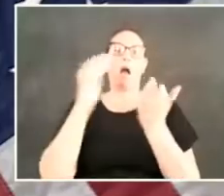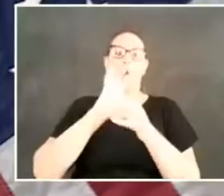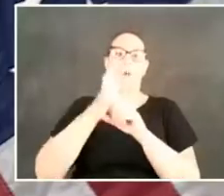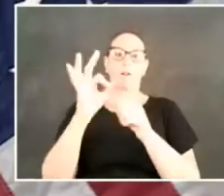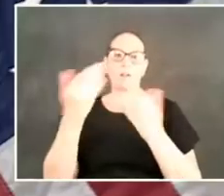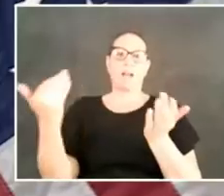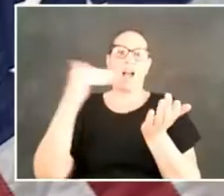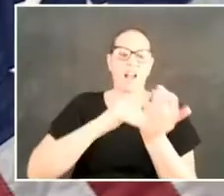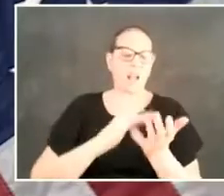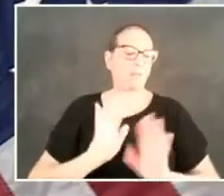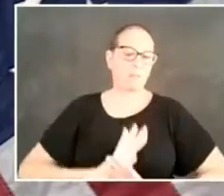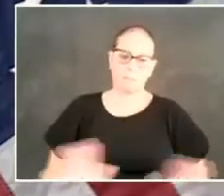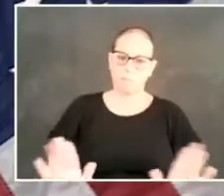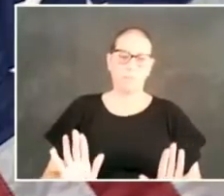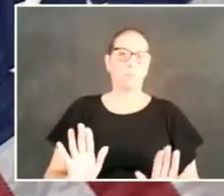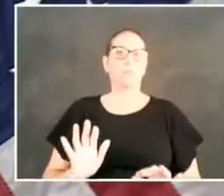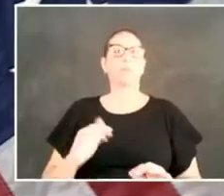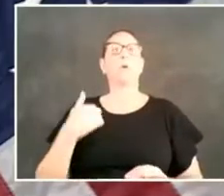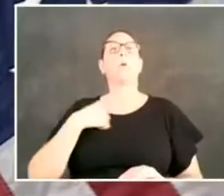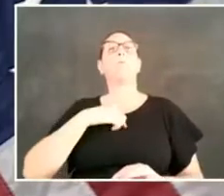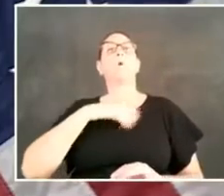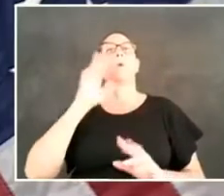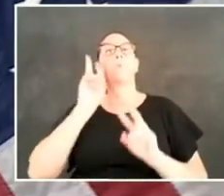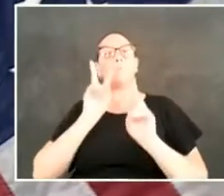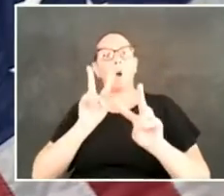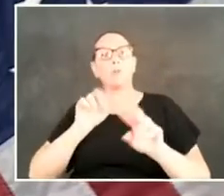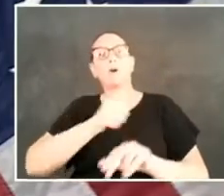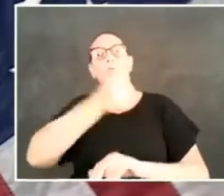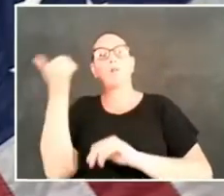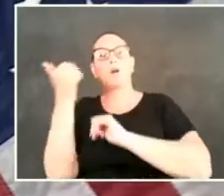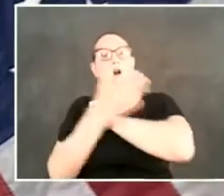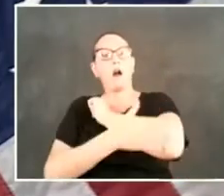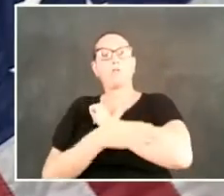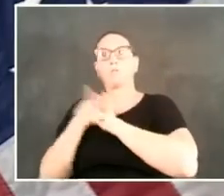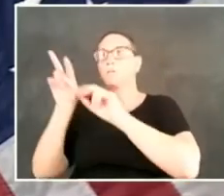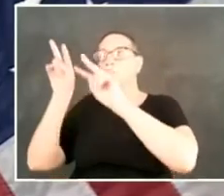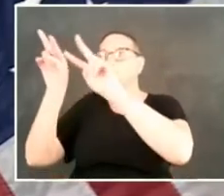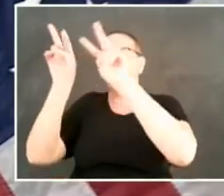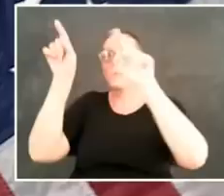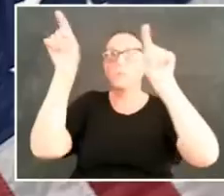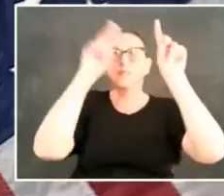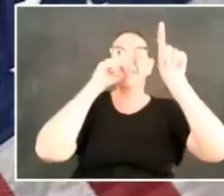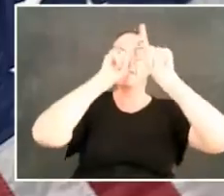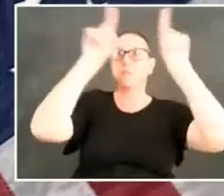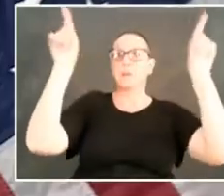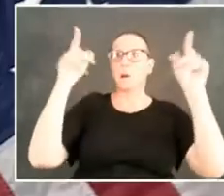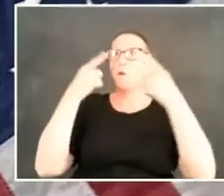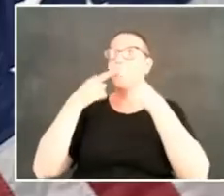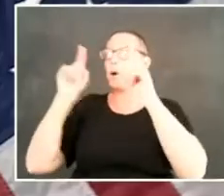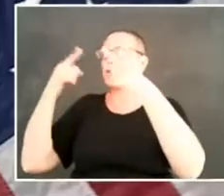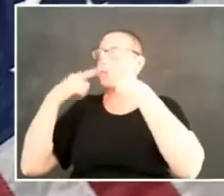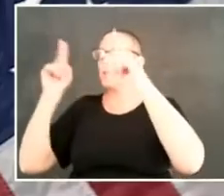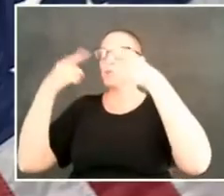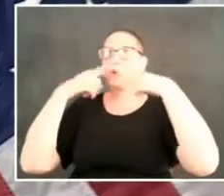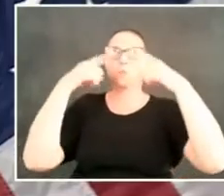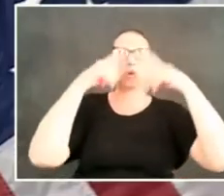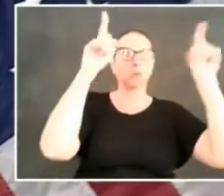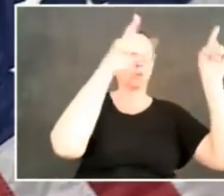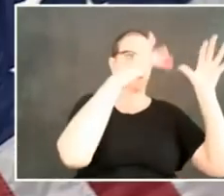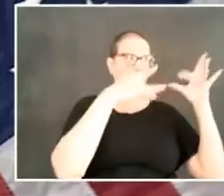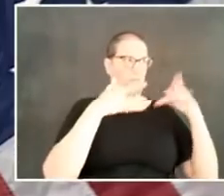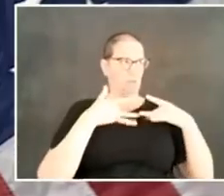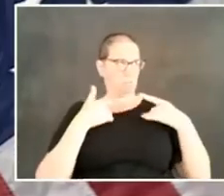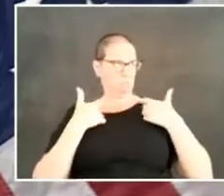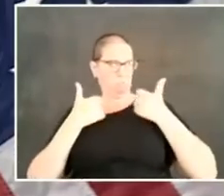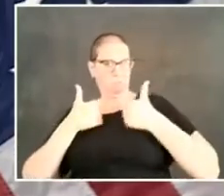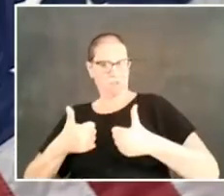And a lot of times what we see is what's worked is a careful, steady approach based on real indicators, smart steps